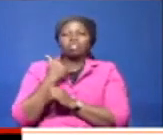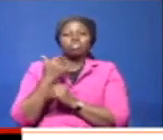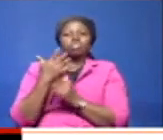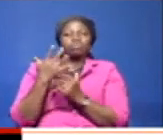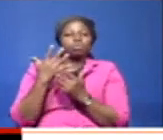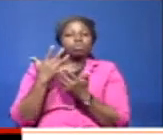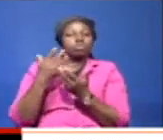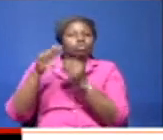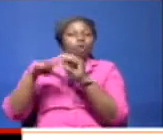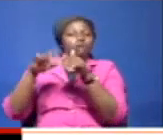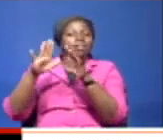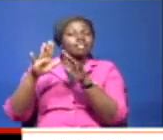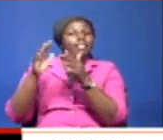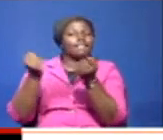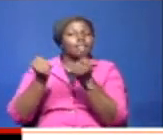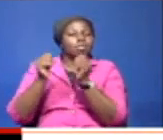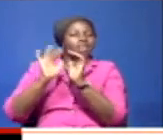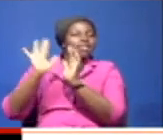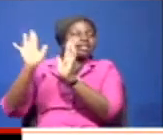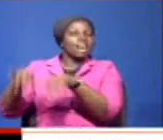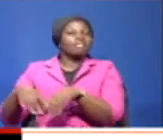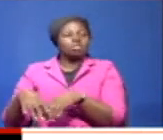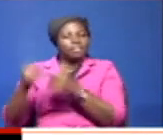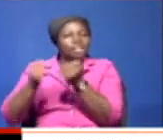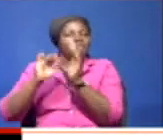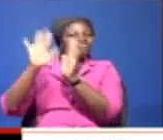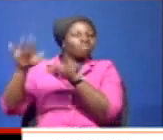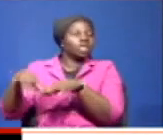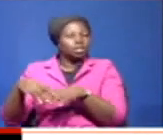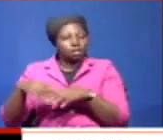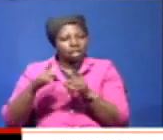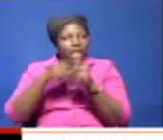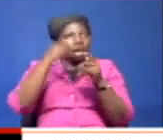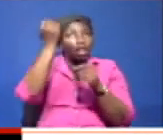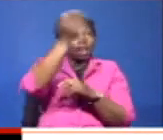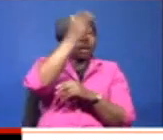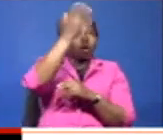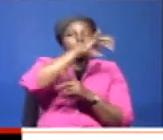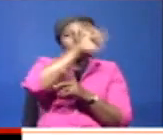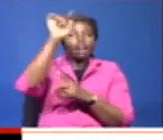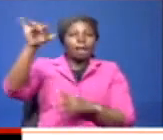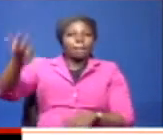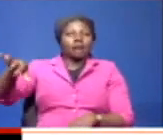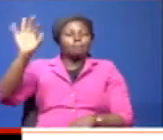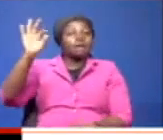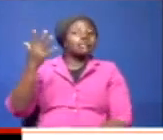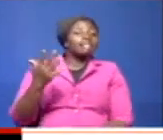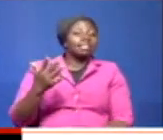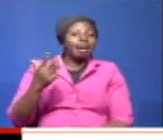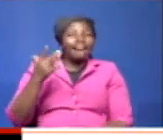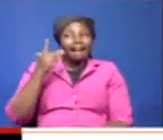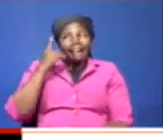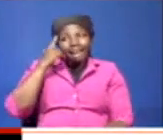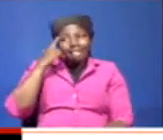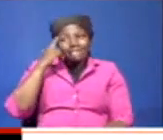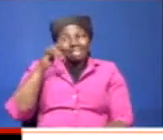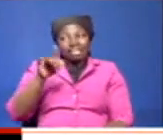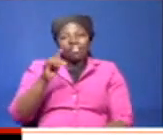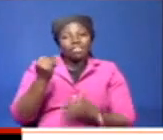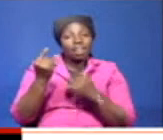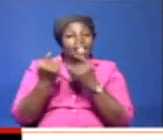left the car and was picked up later by a helicopter. I think the last 2 years, he's not enjoying Safari that